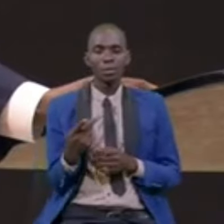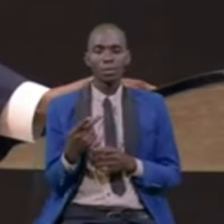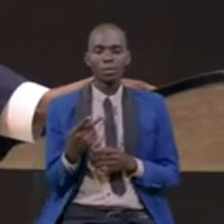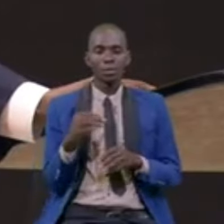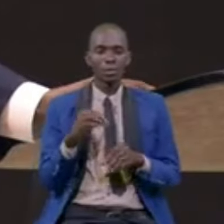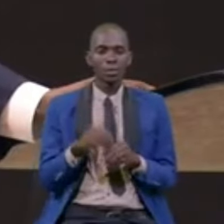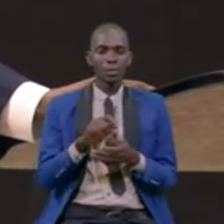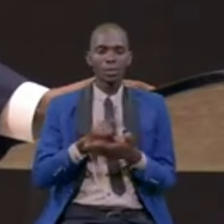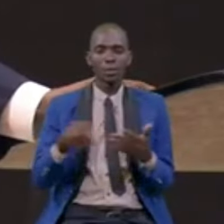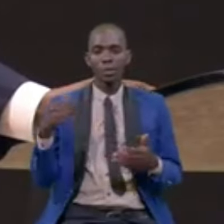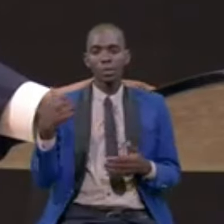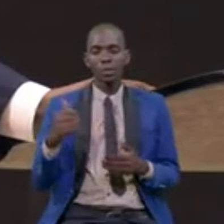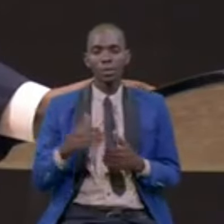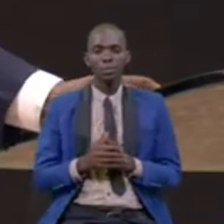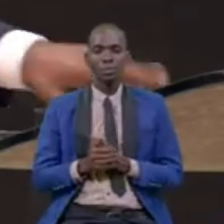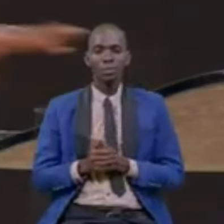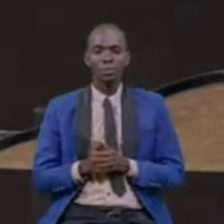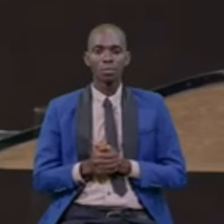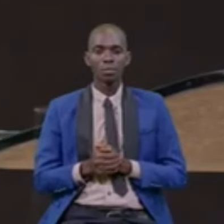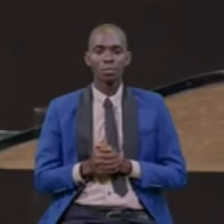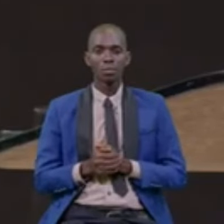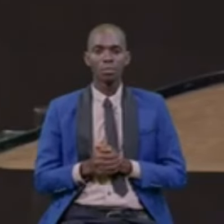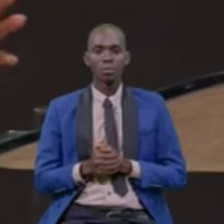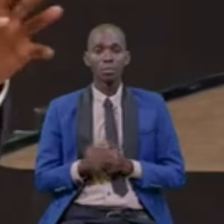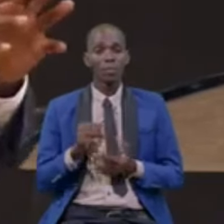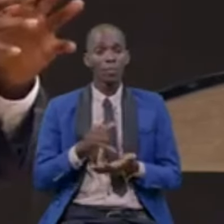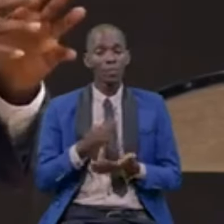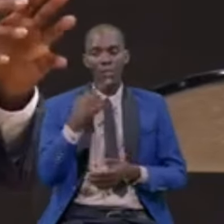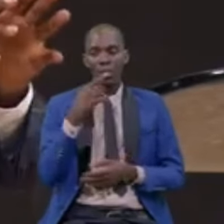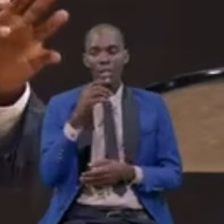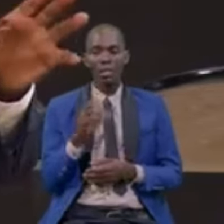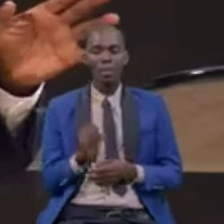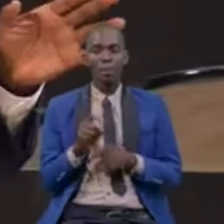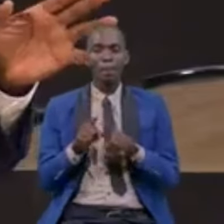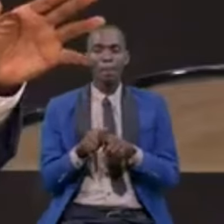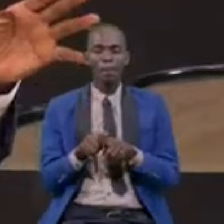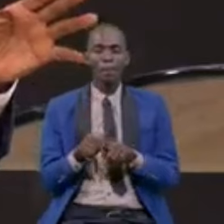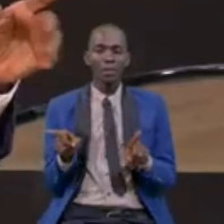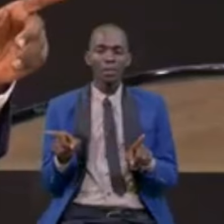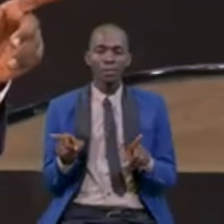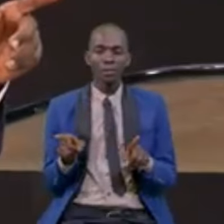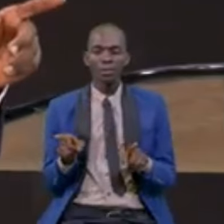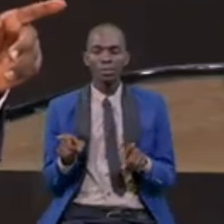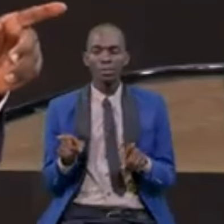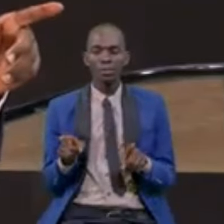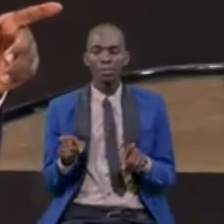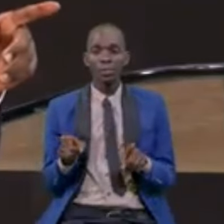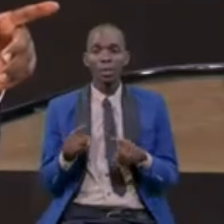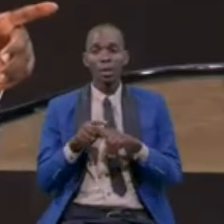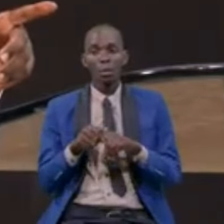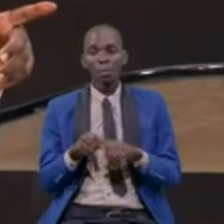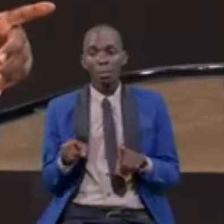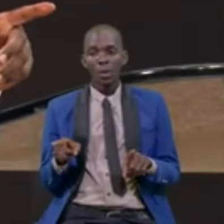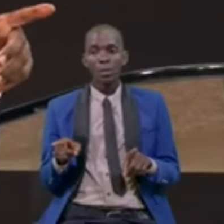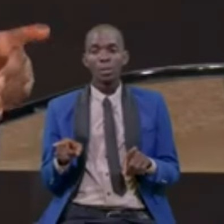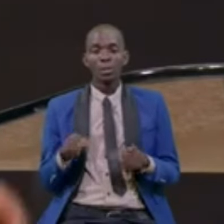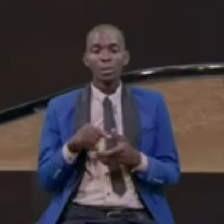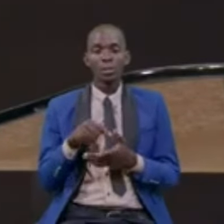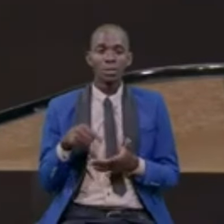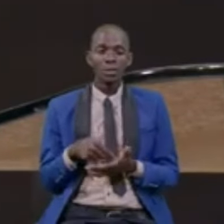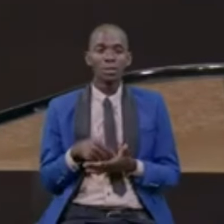10 there. In verse 10, it says, but these speak